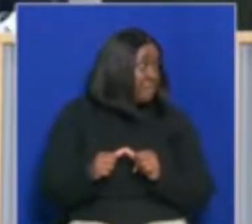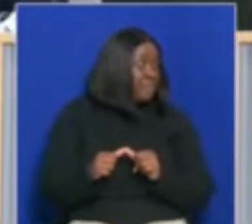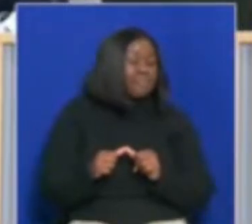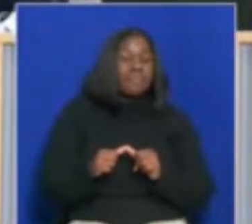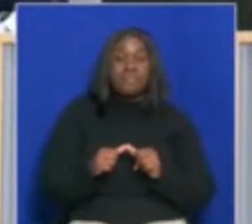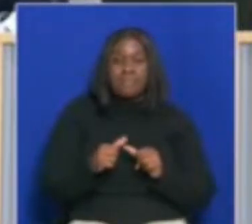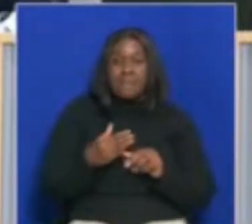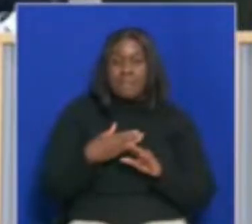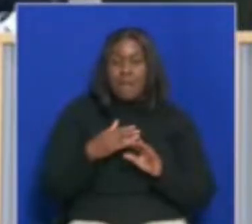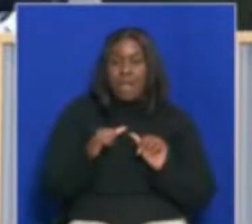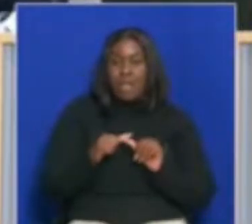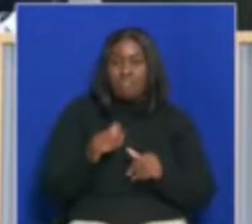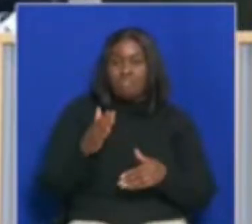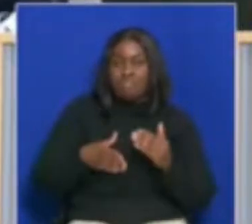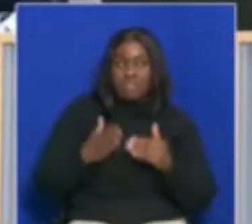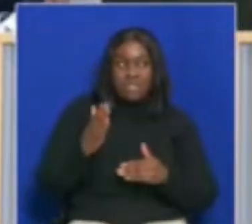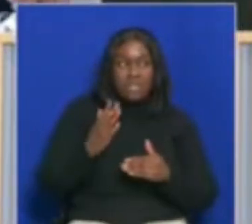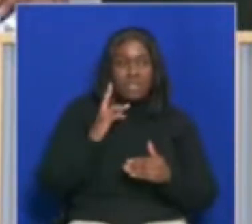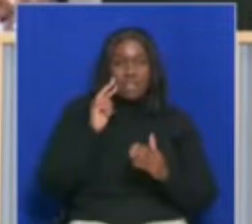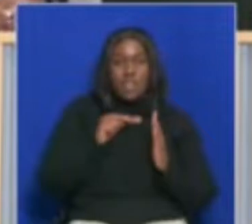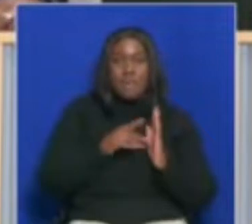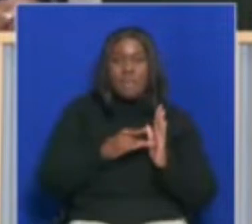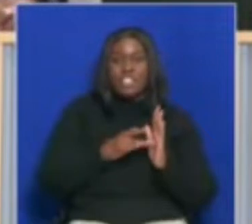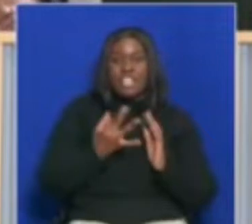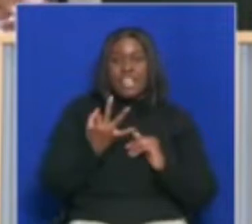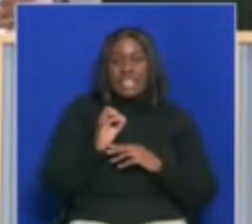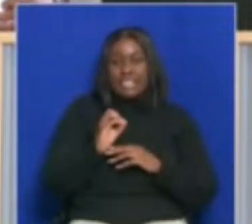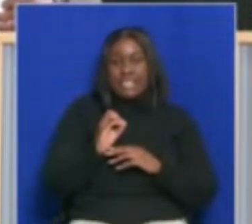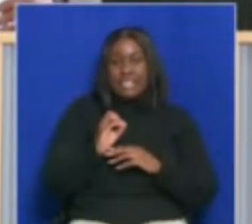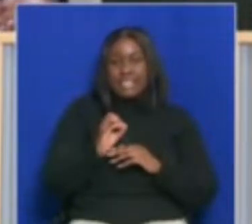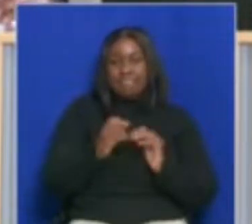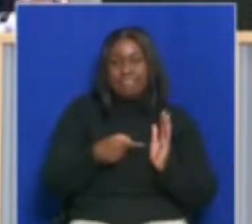go back to page 30, I think we've already dealt with